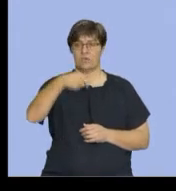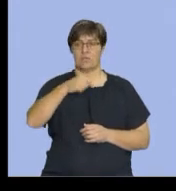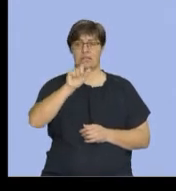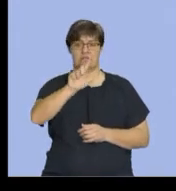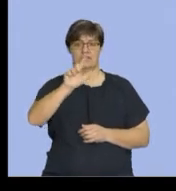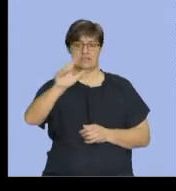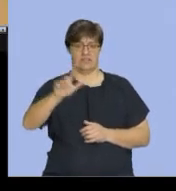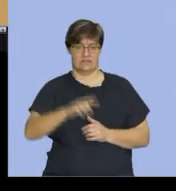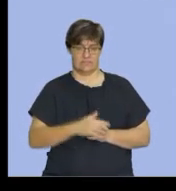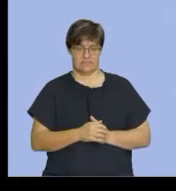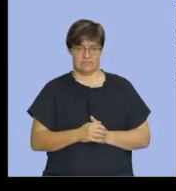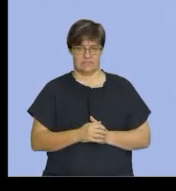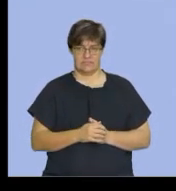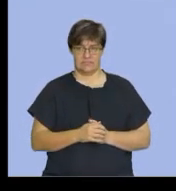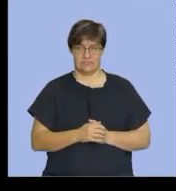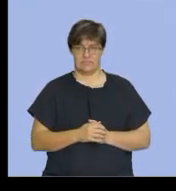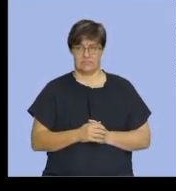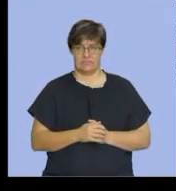70.77.